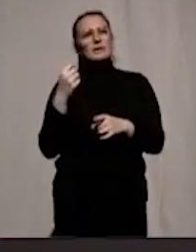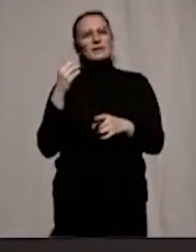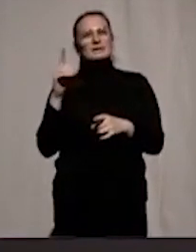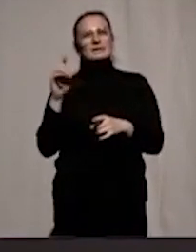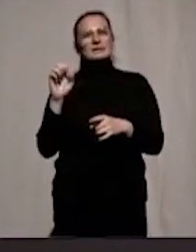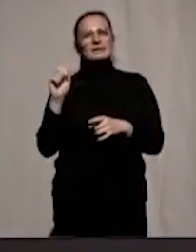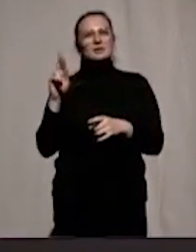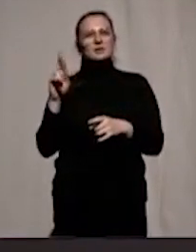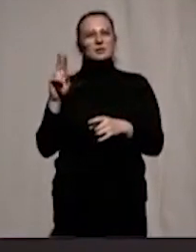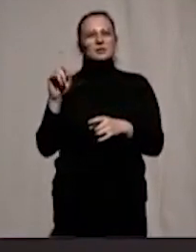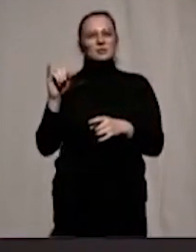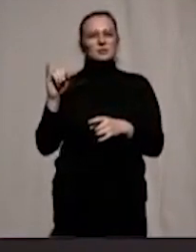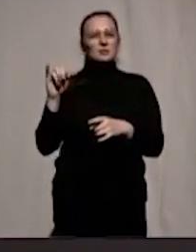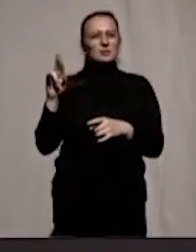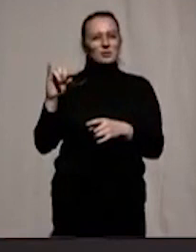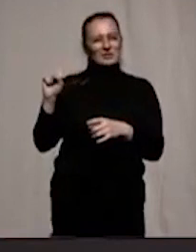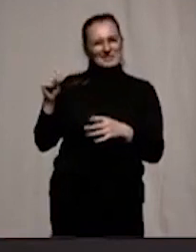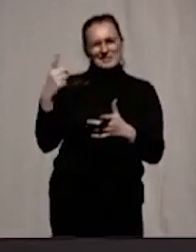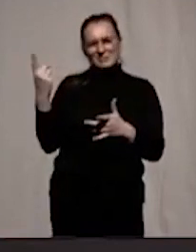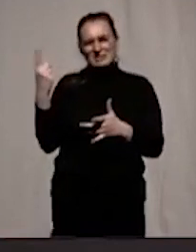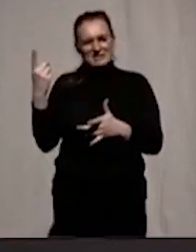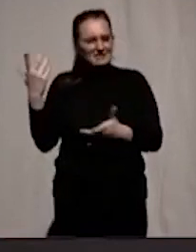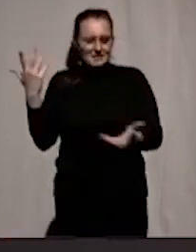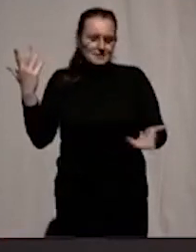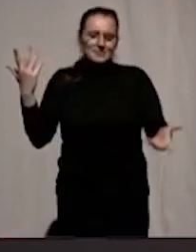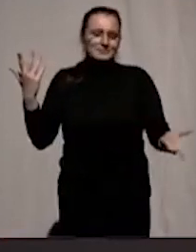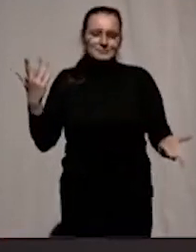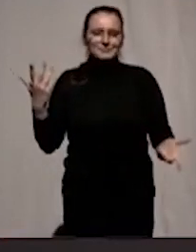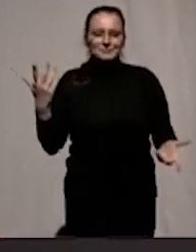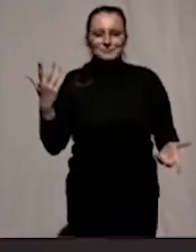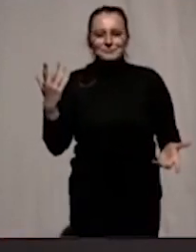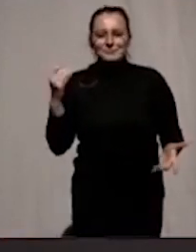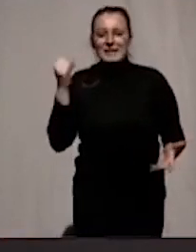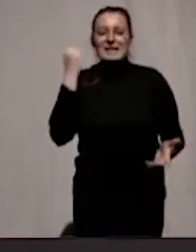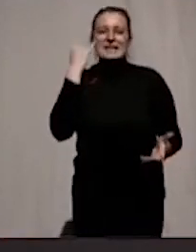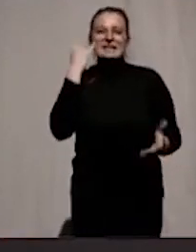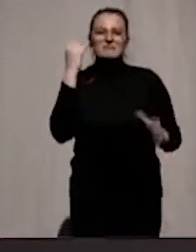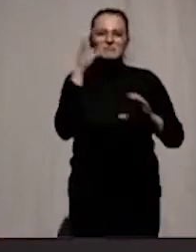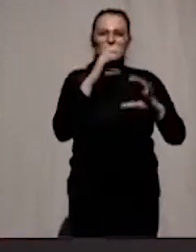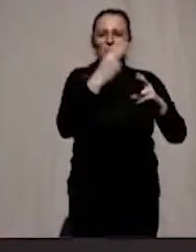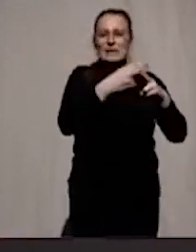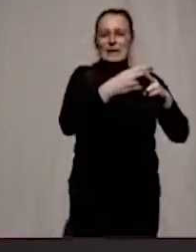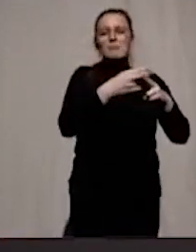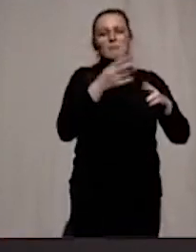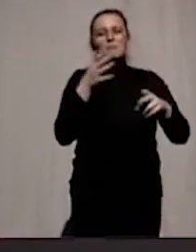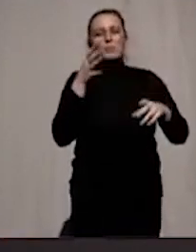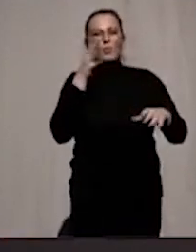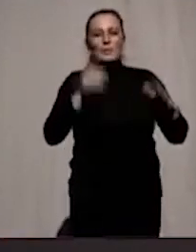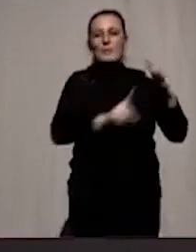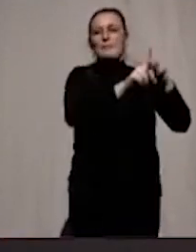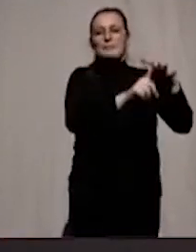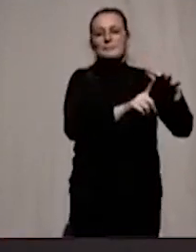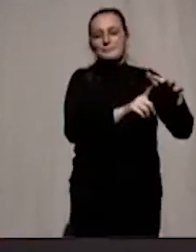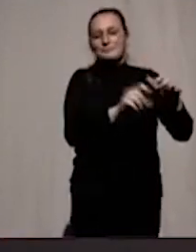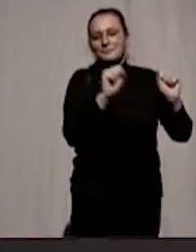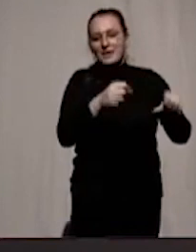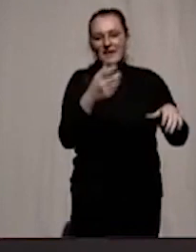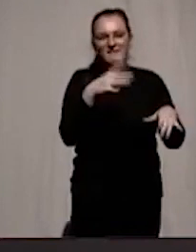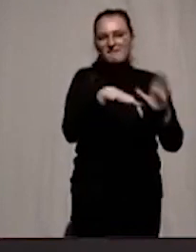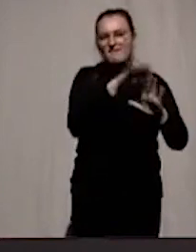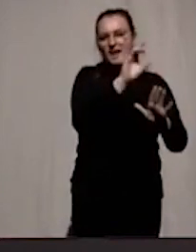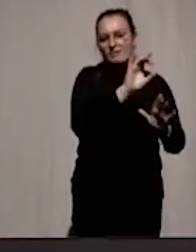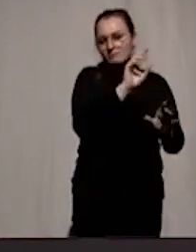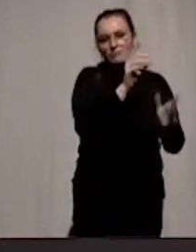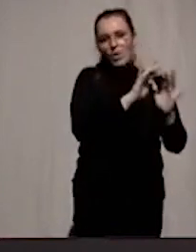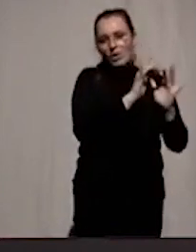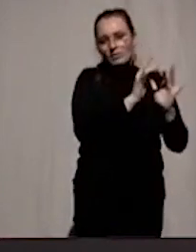Dearest? Something? I don't know, something like that. You'll come up. If you search his name, it'll come up. But he's got one song specifically